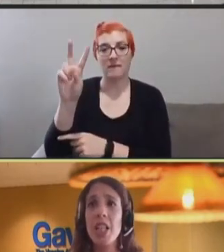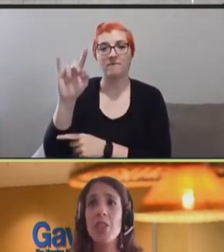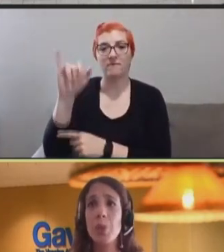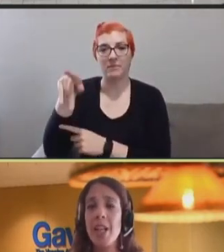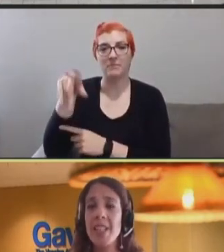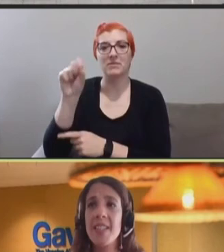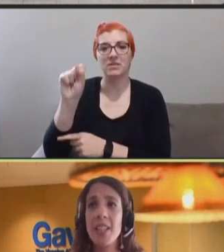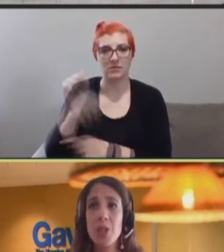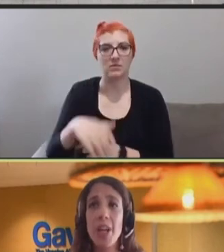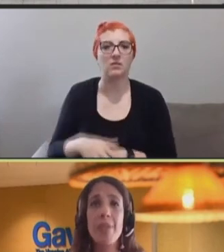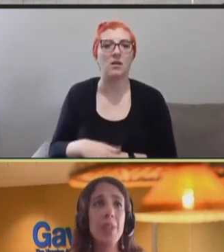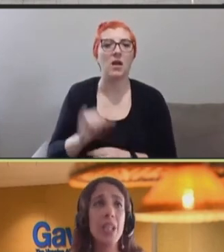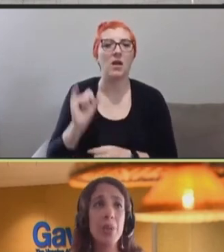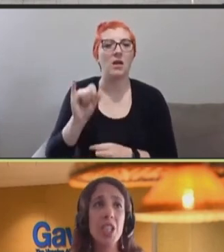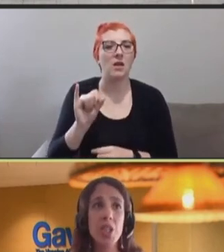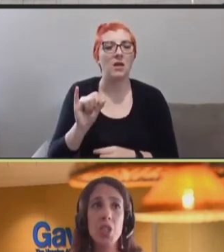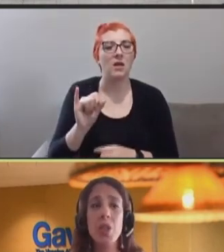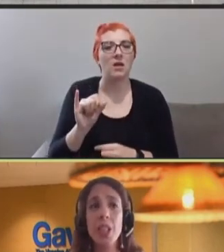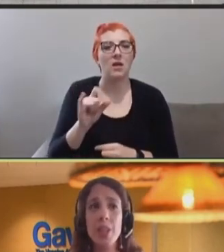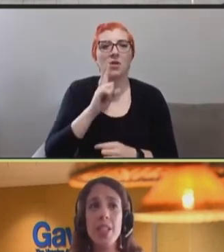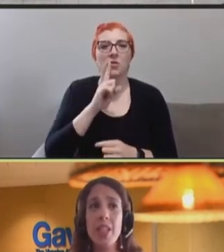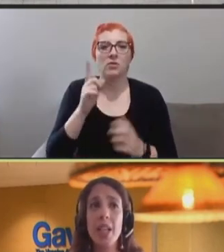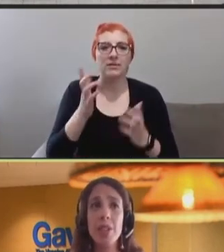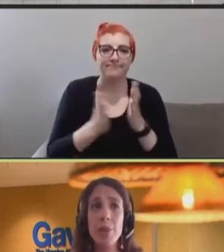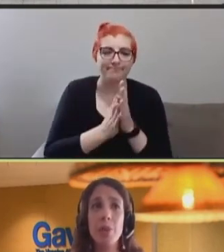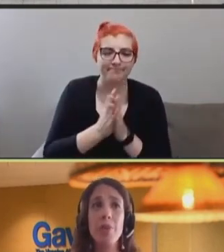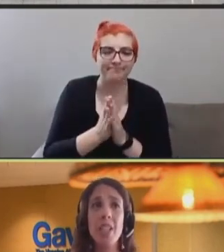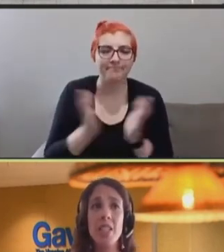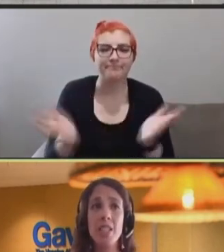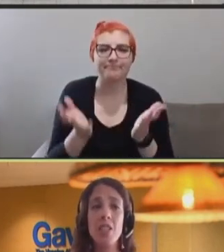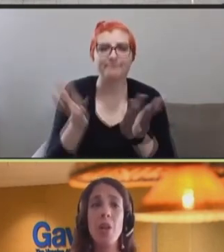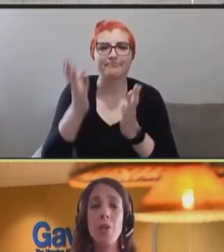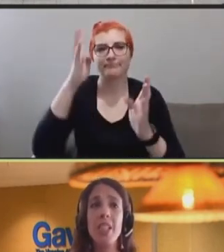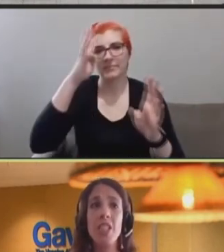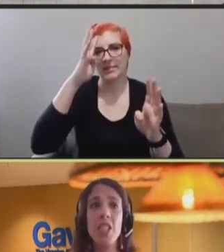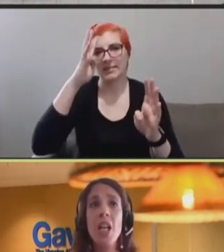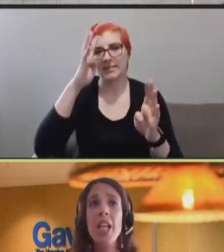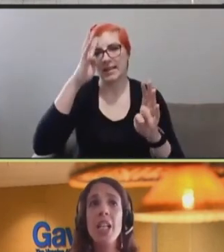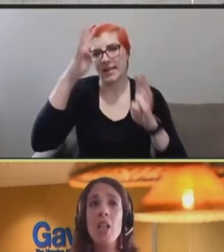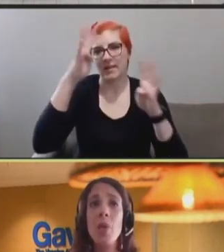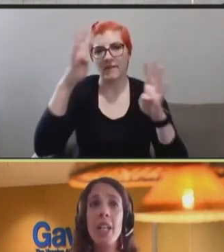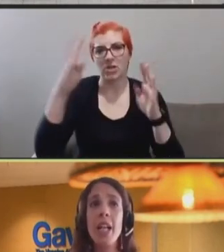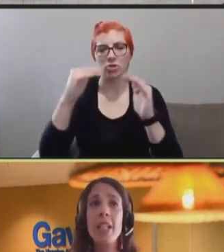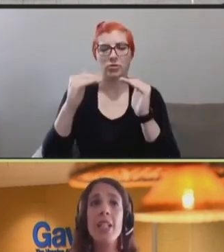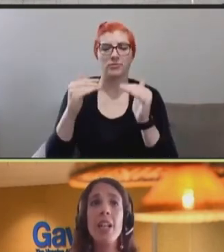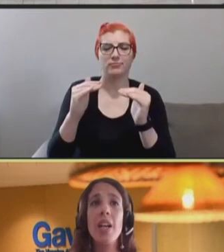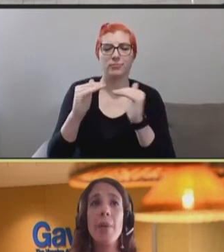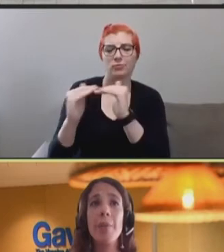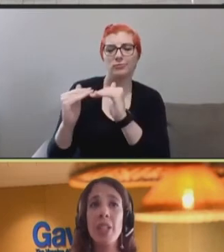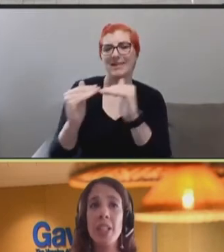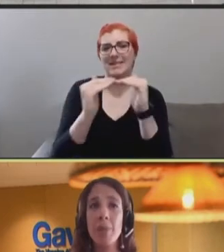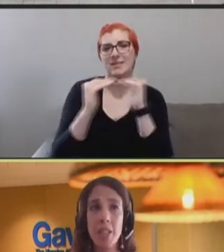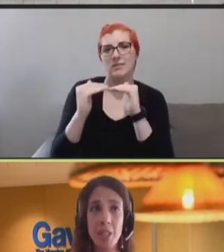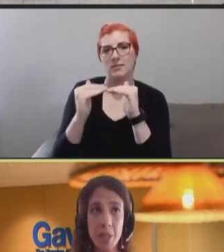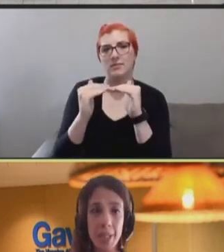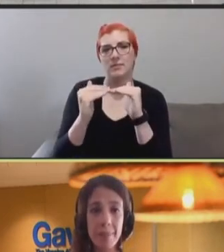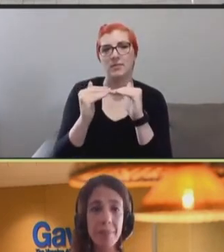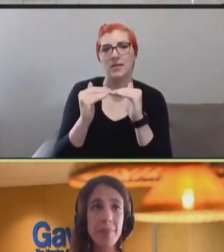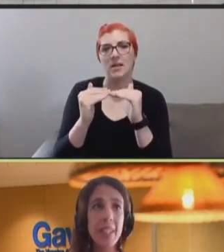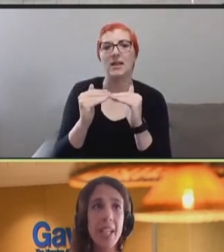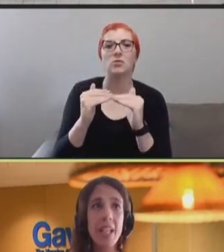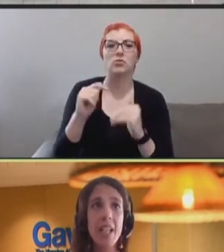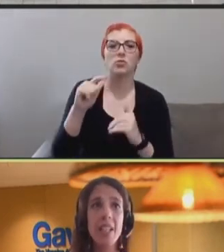collaboration to prioritize and drive innovation to increase equitable vaccines coverage in low and middle-income